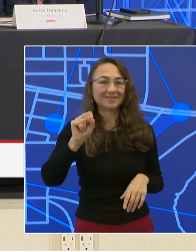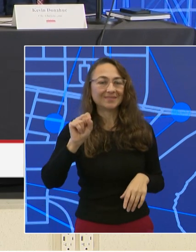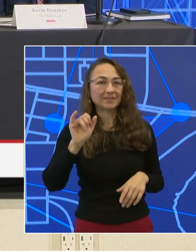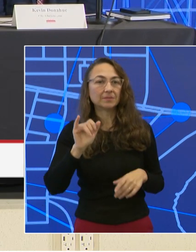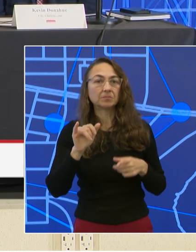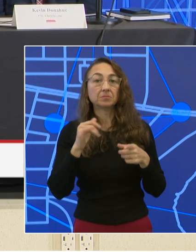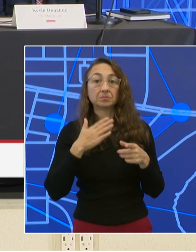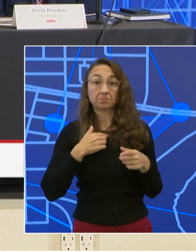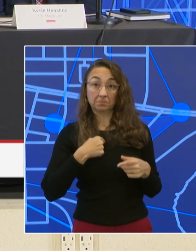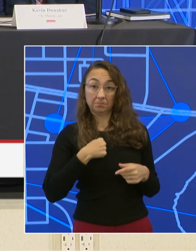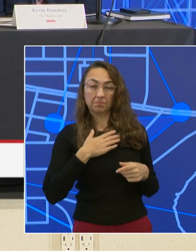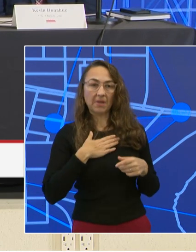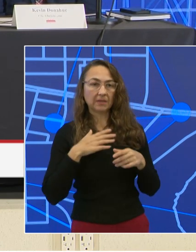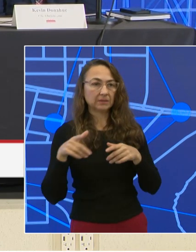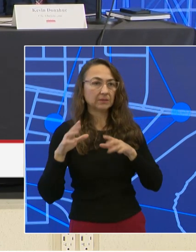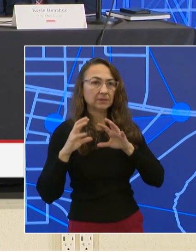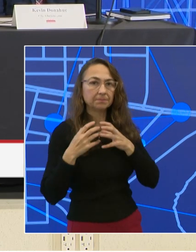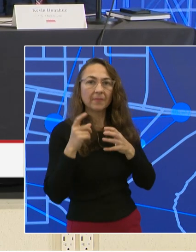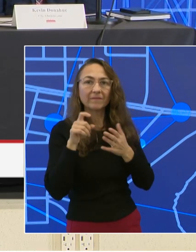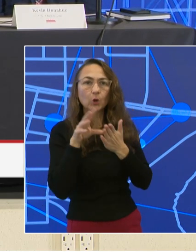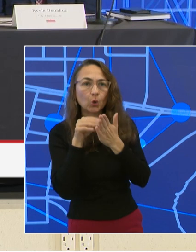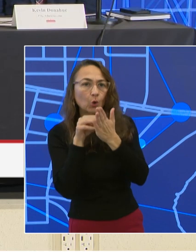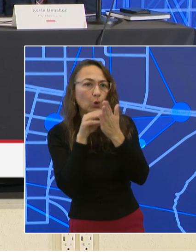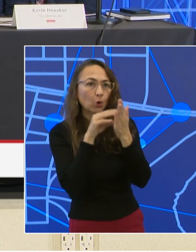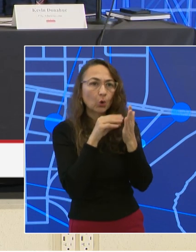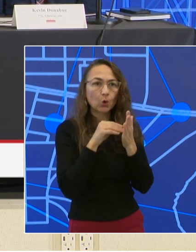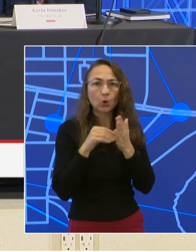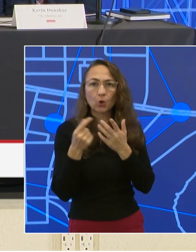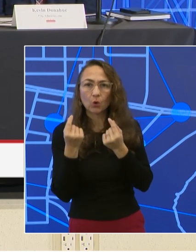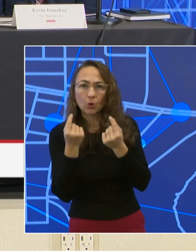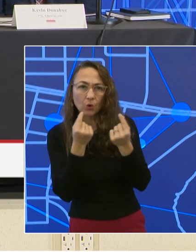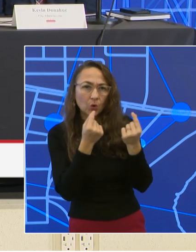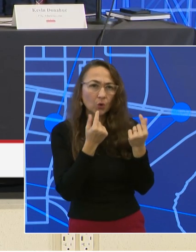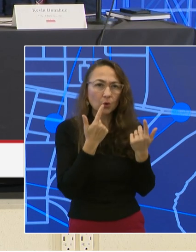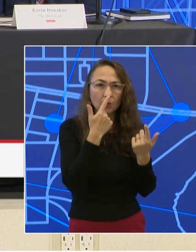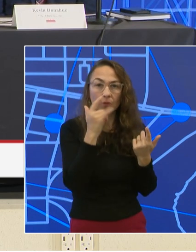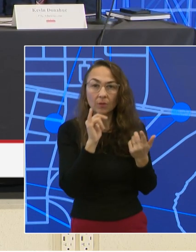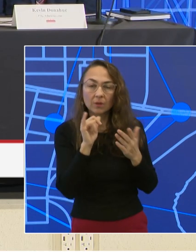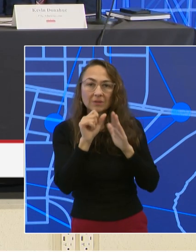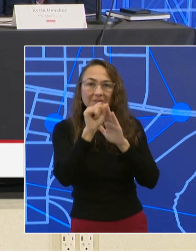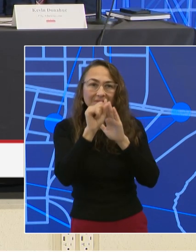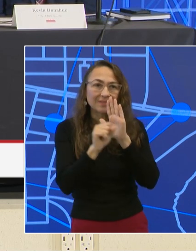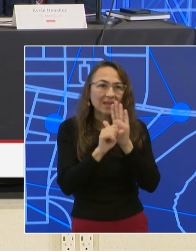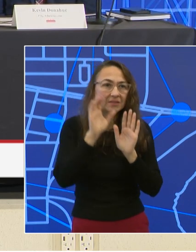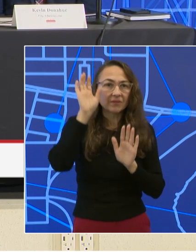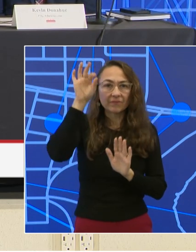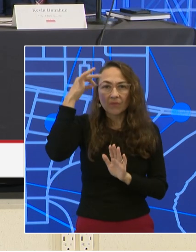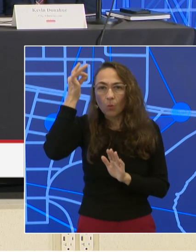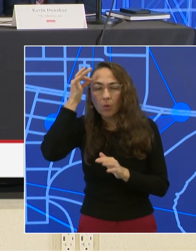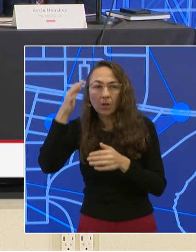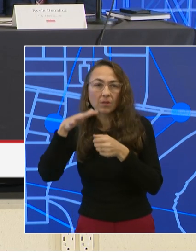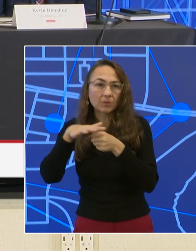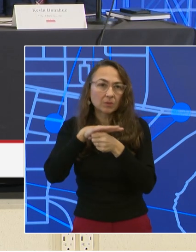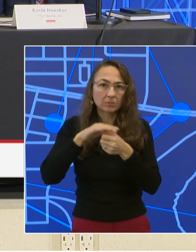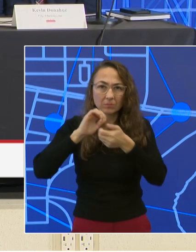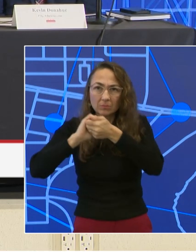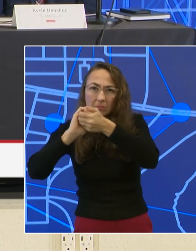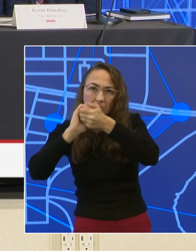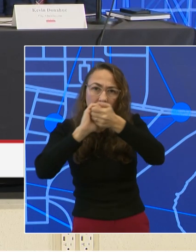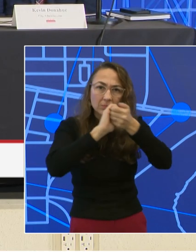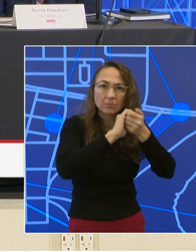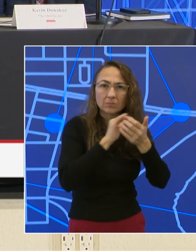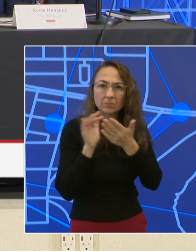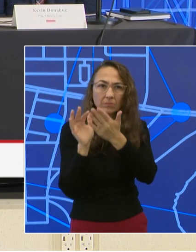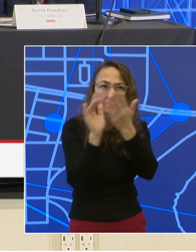that we are really in the trenches with our federal, state, and local partners in addressing crime here in the region. I think it was really